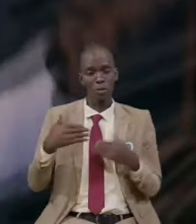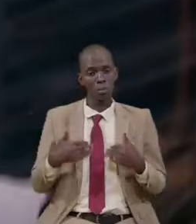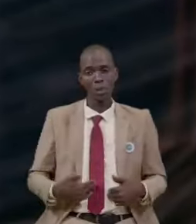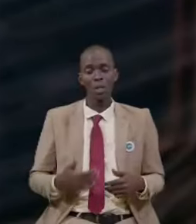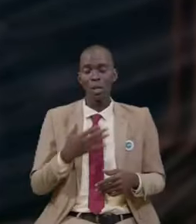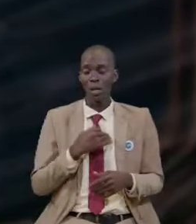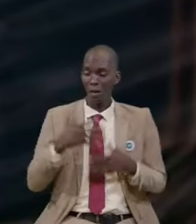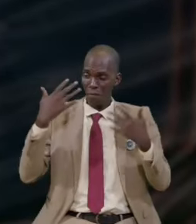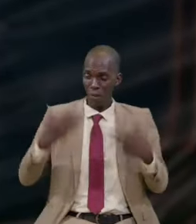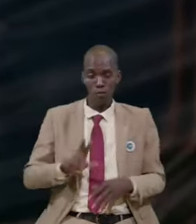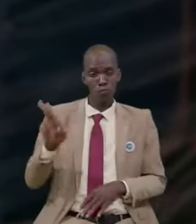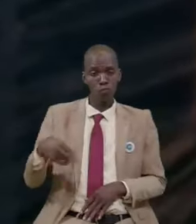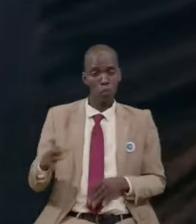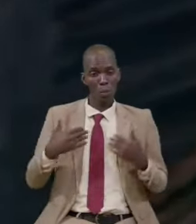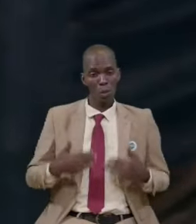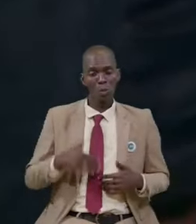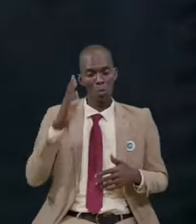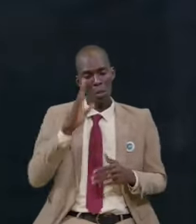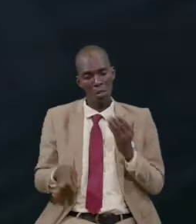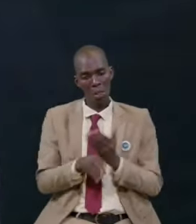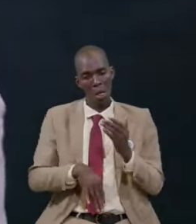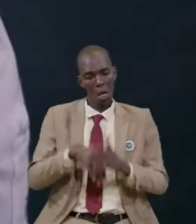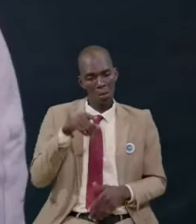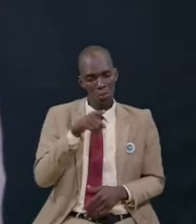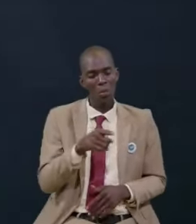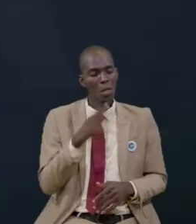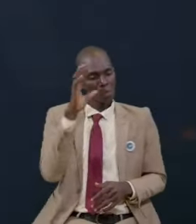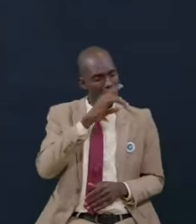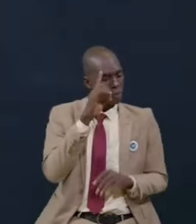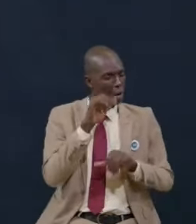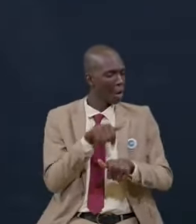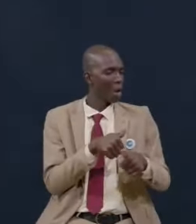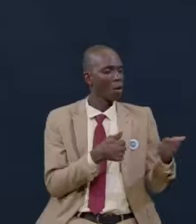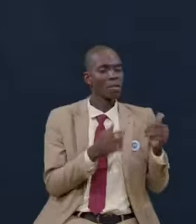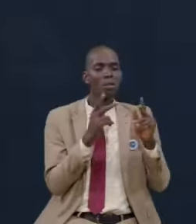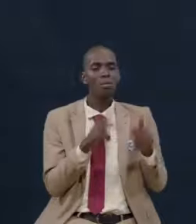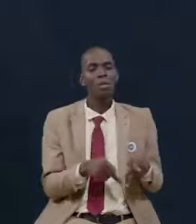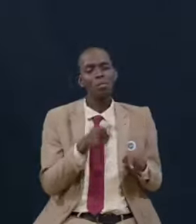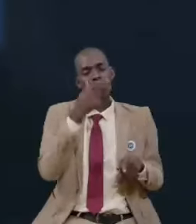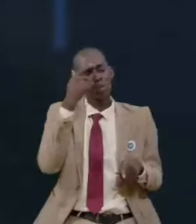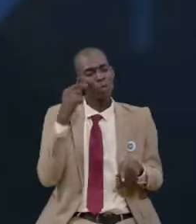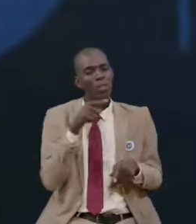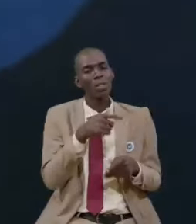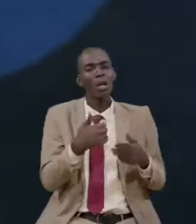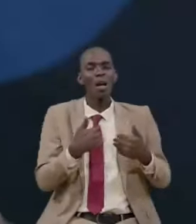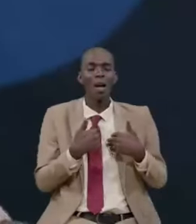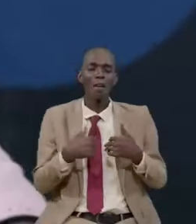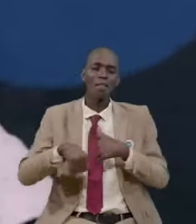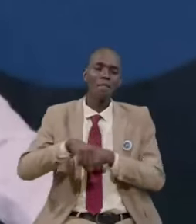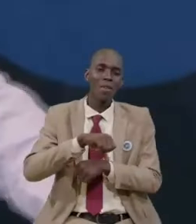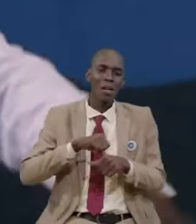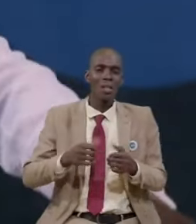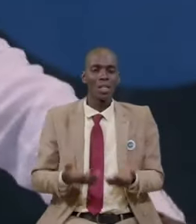get another one. But because they have fellowship exalted above their